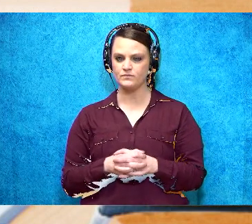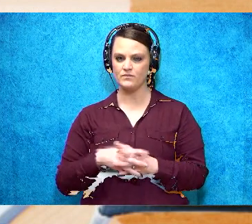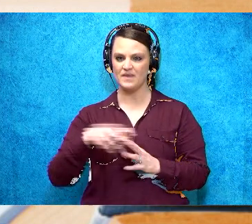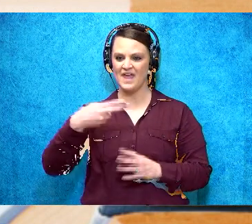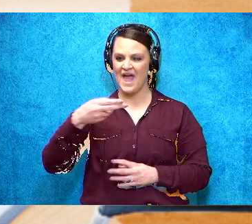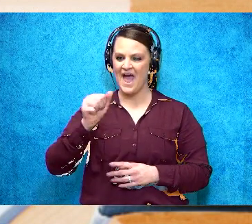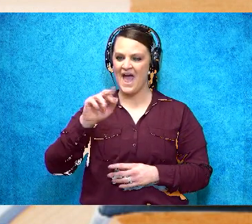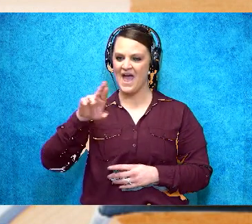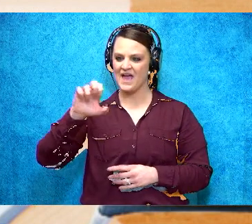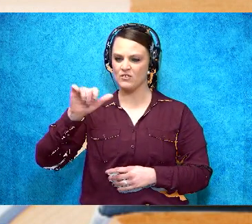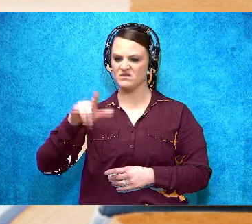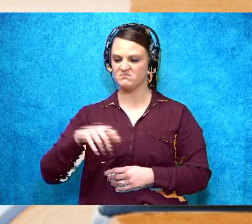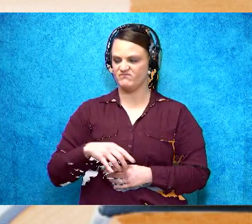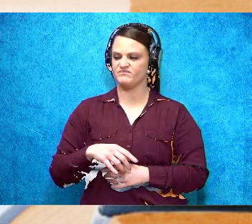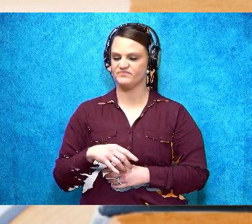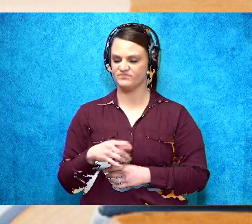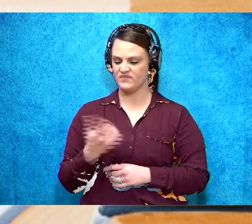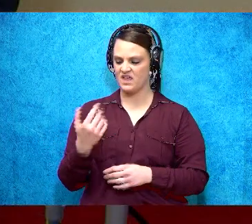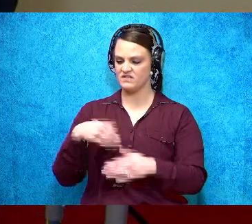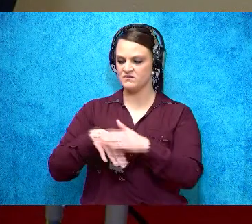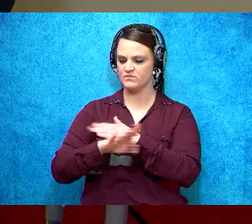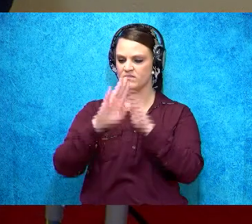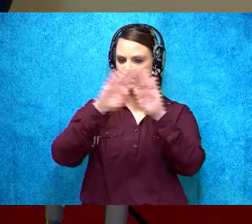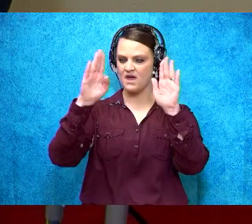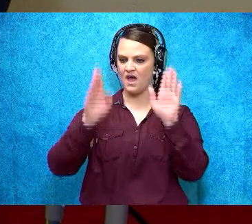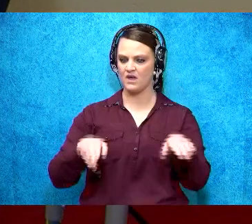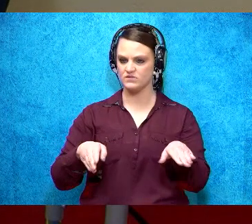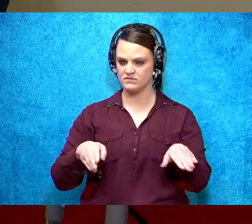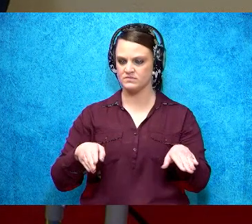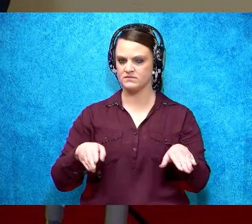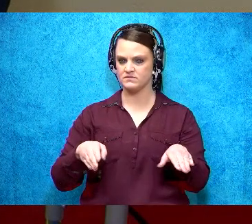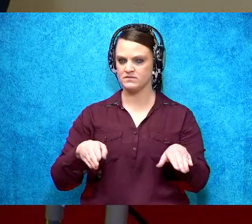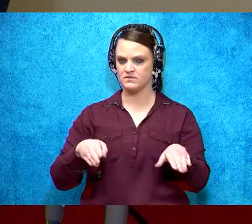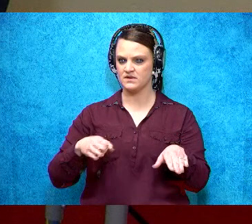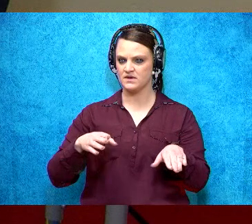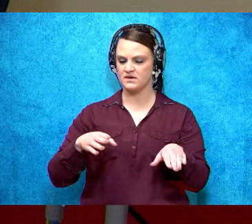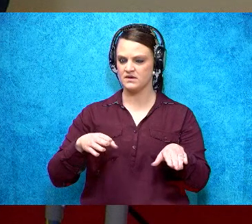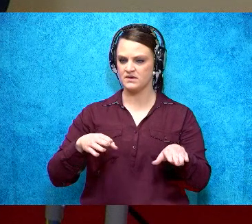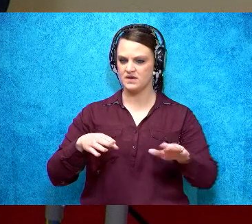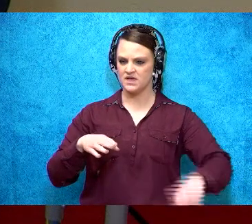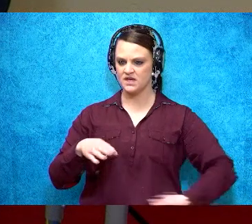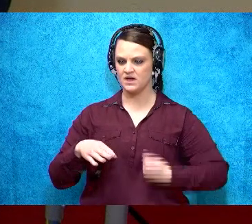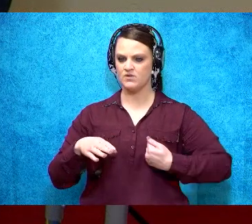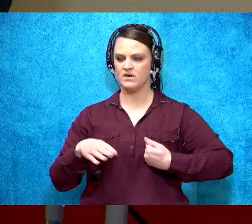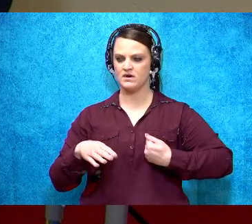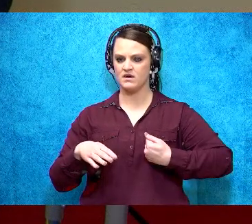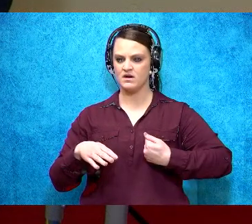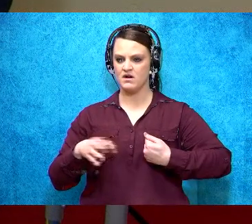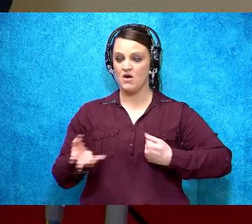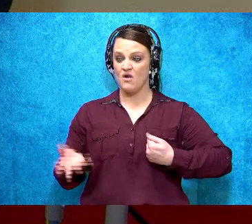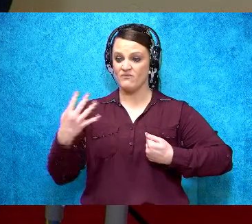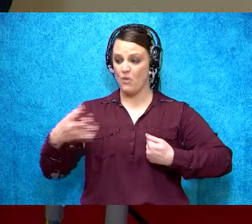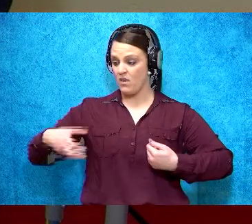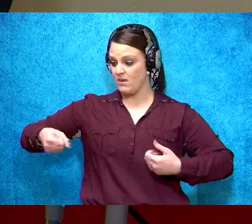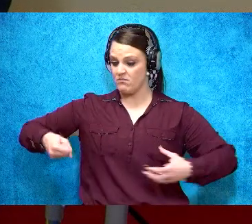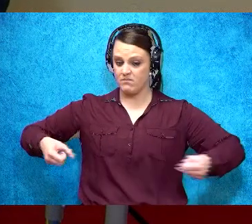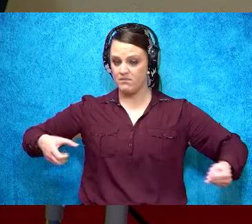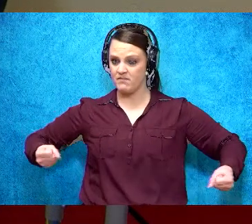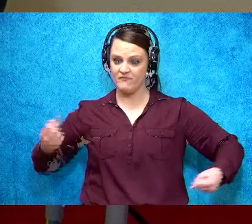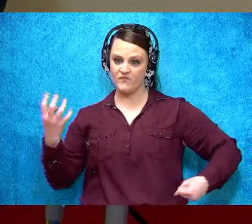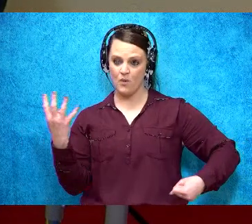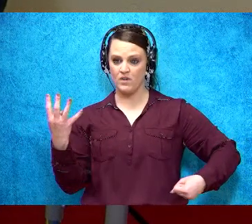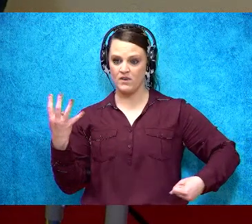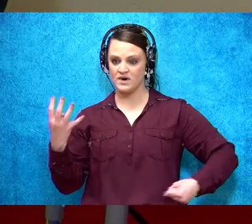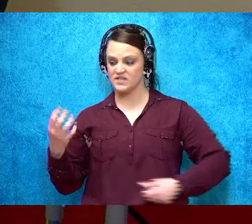Harold grunted as he walked into the house. He carried 4 paper bags in his arms,